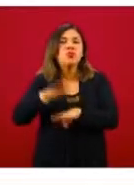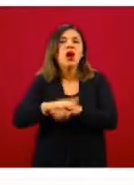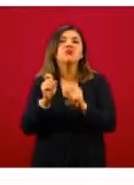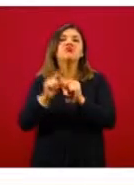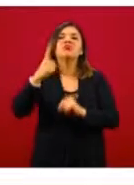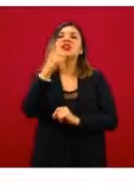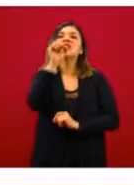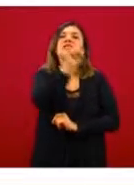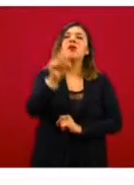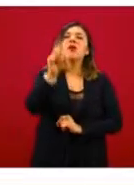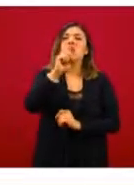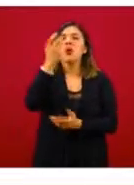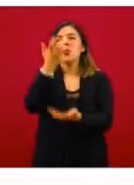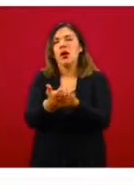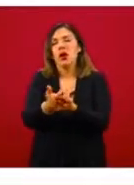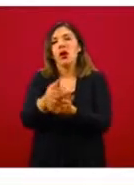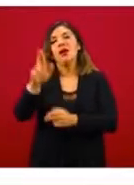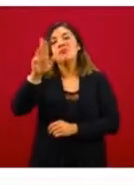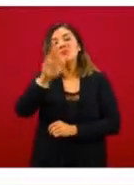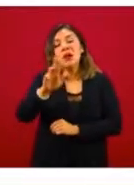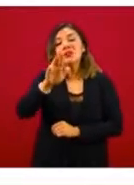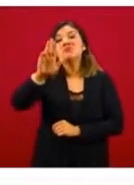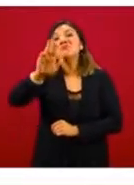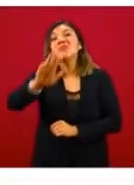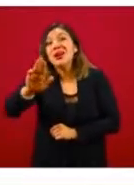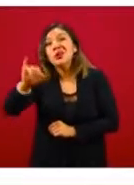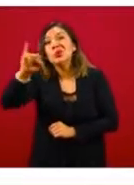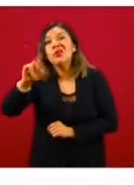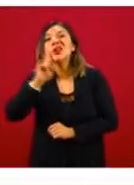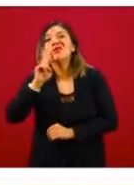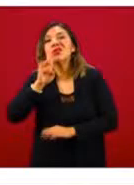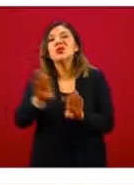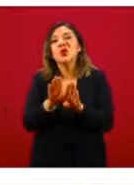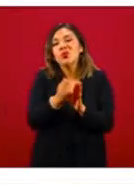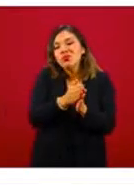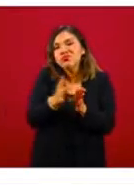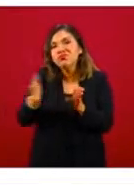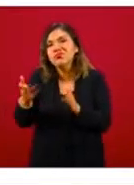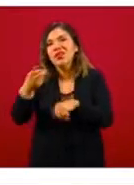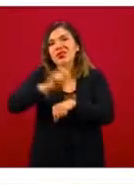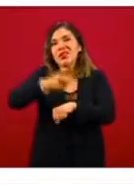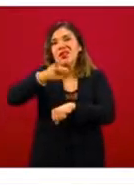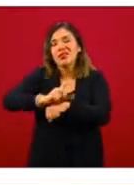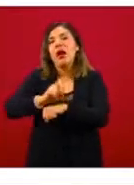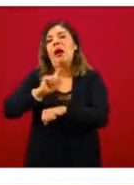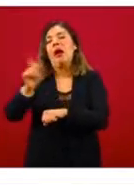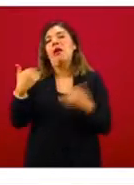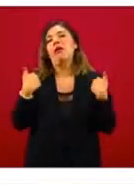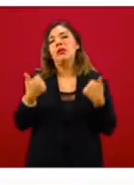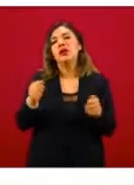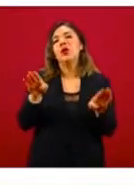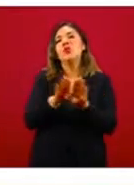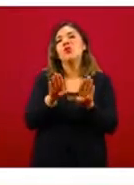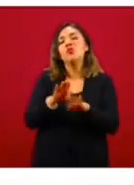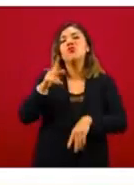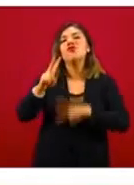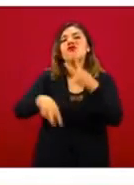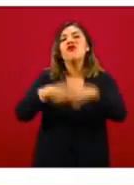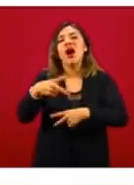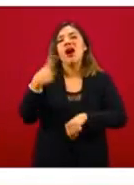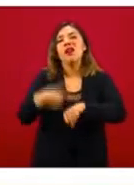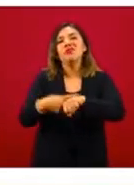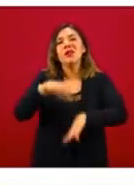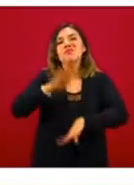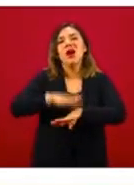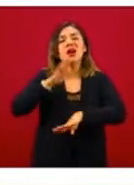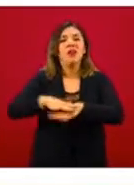And we'll see what happens over the weekend, what's going to be happening next Wednesday or Thursday, so we can understand what the